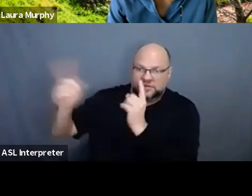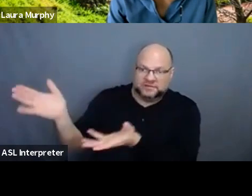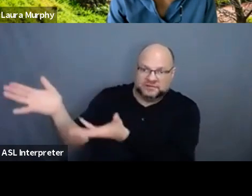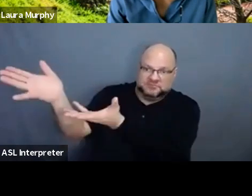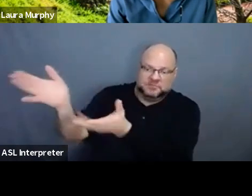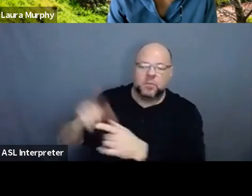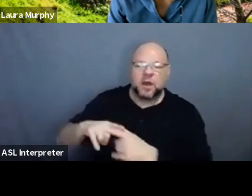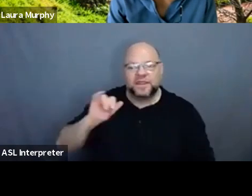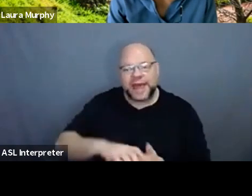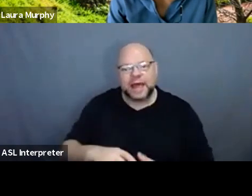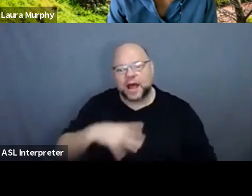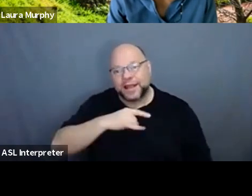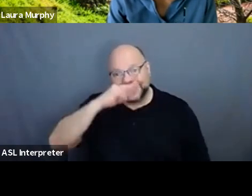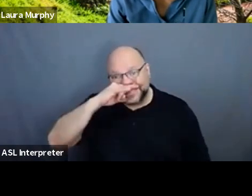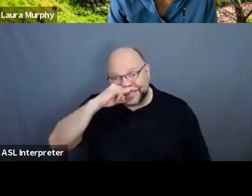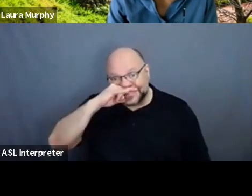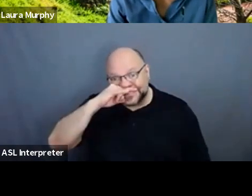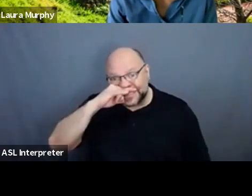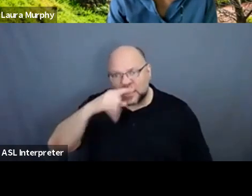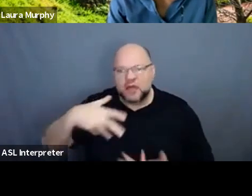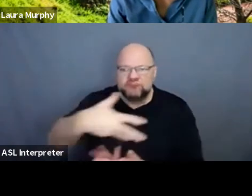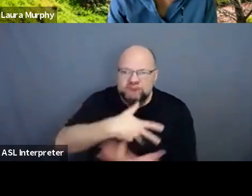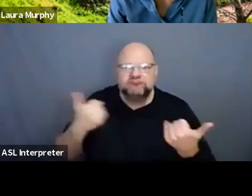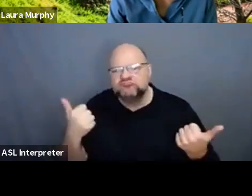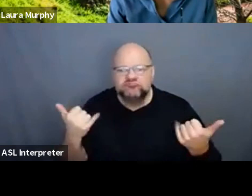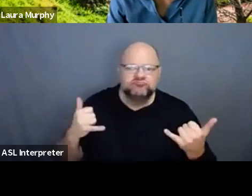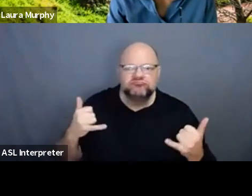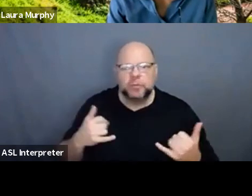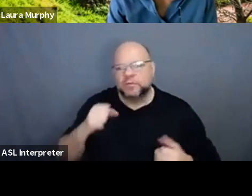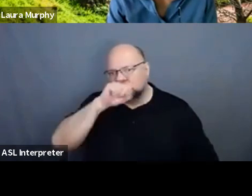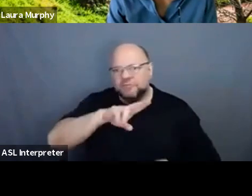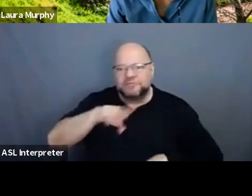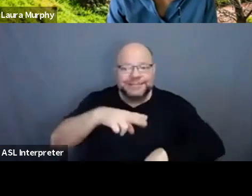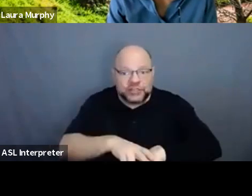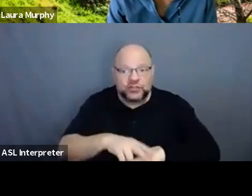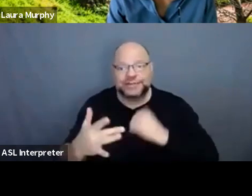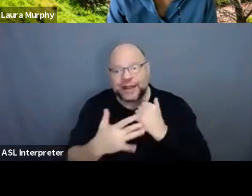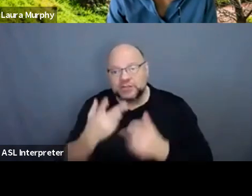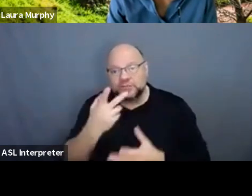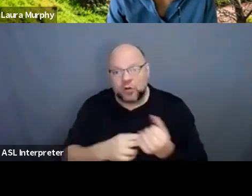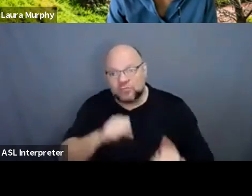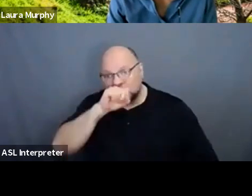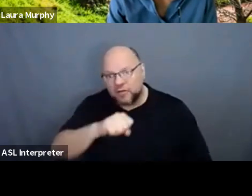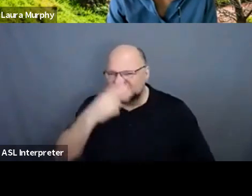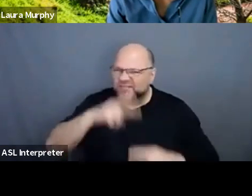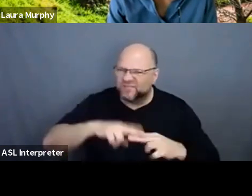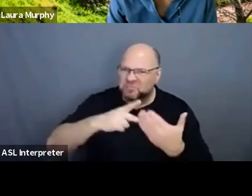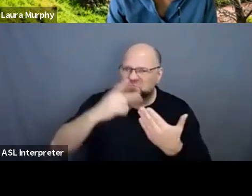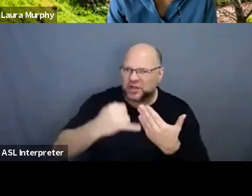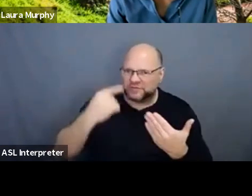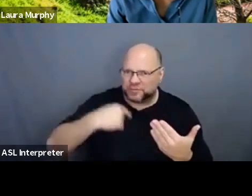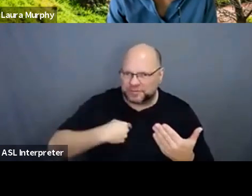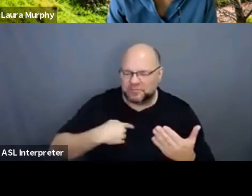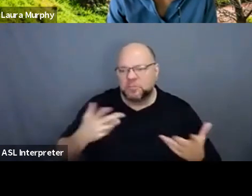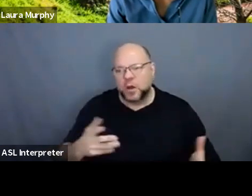said, I like kids and we like hanging out, right? And we all love nature and we all love technology. So that's a fun project for me. But